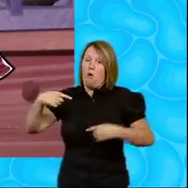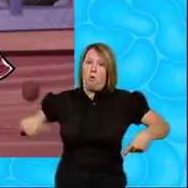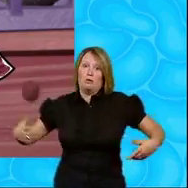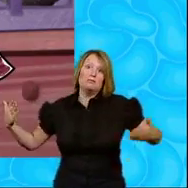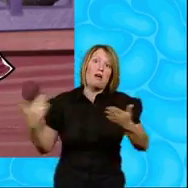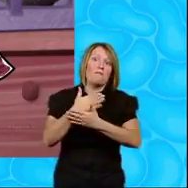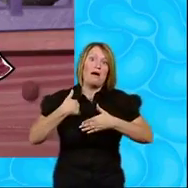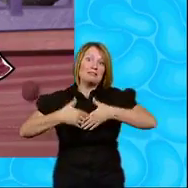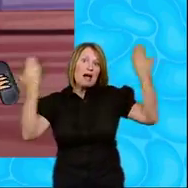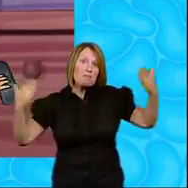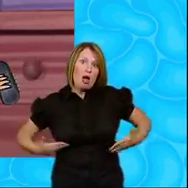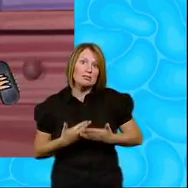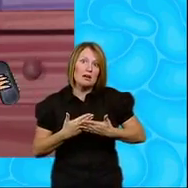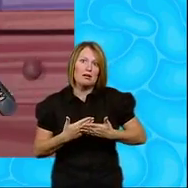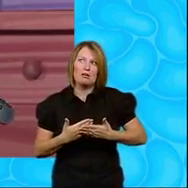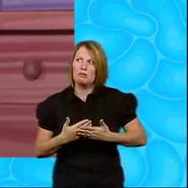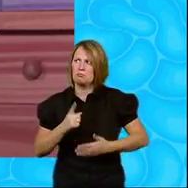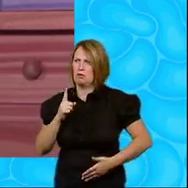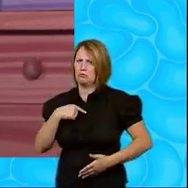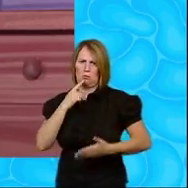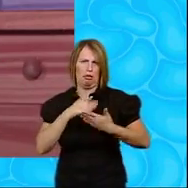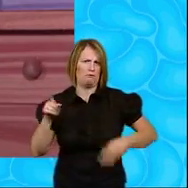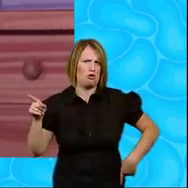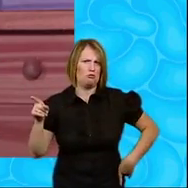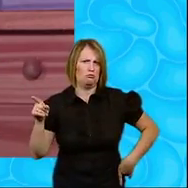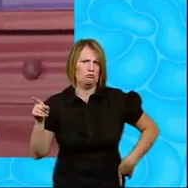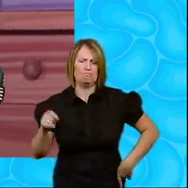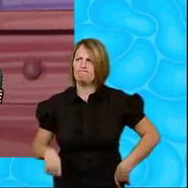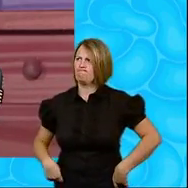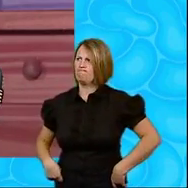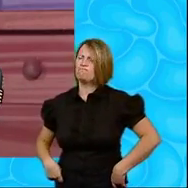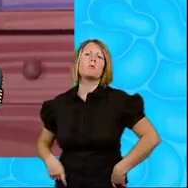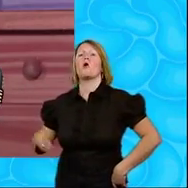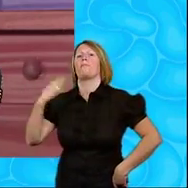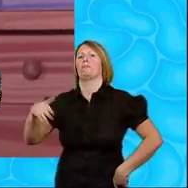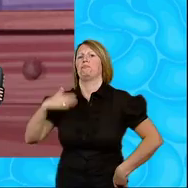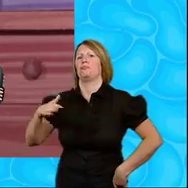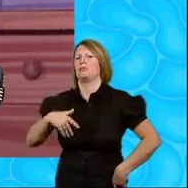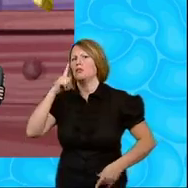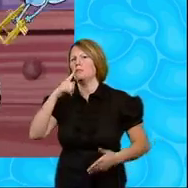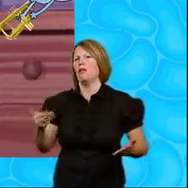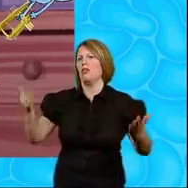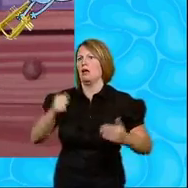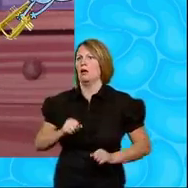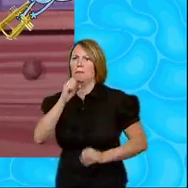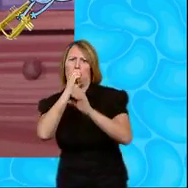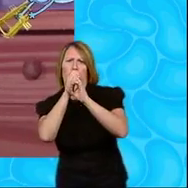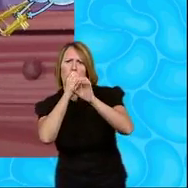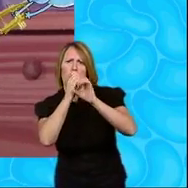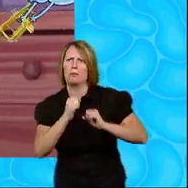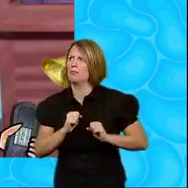wheels saved my birthday. But I didn't believe her. Oh, come on. Nobody could be that.